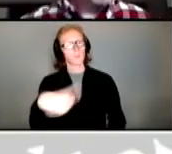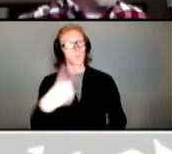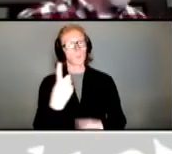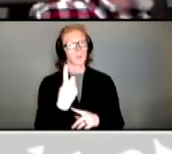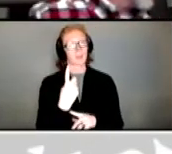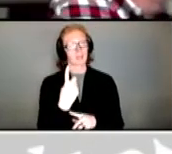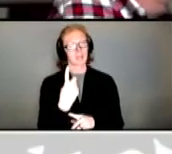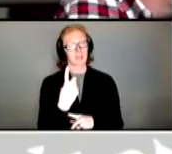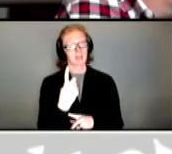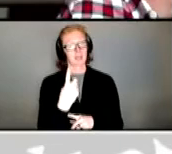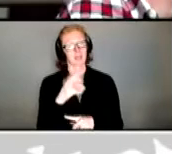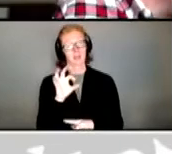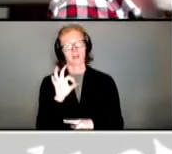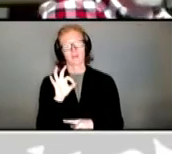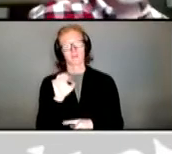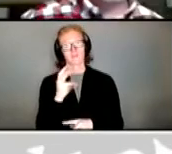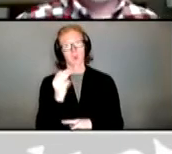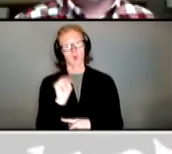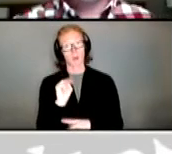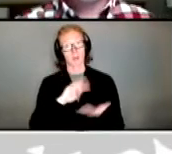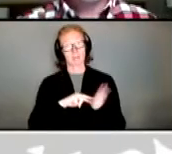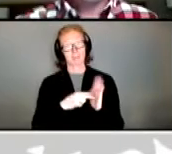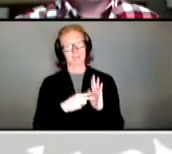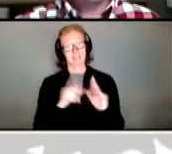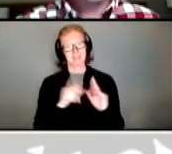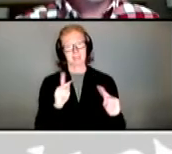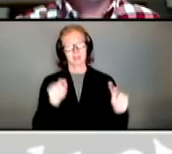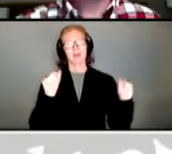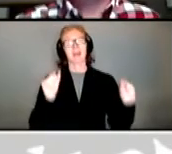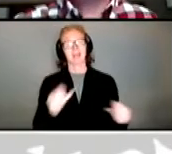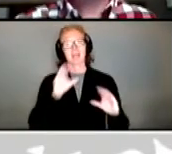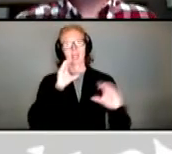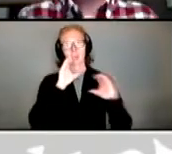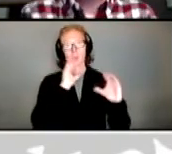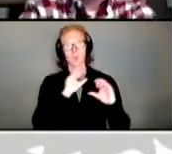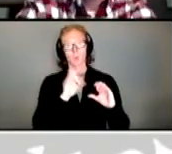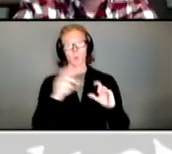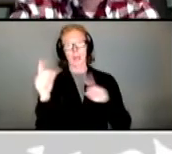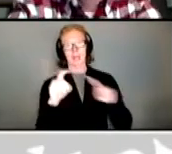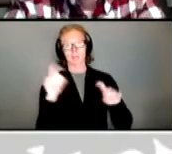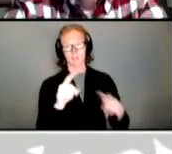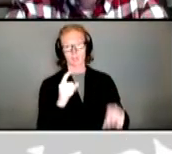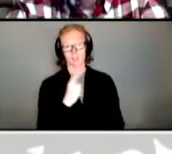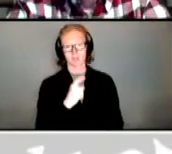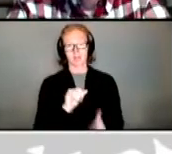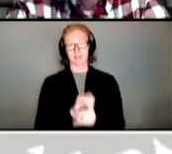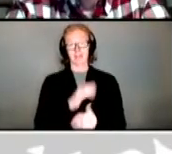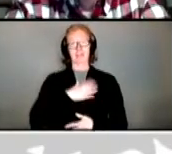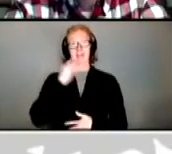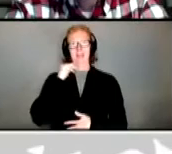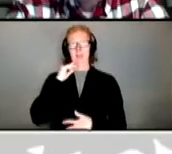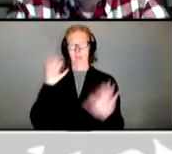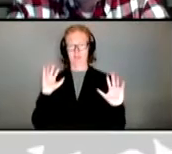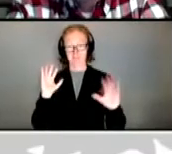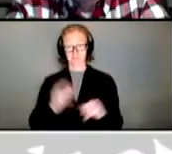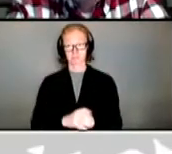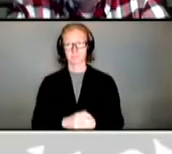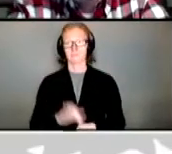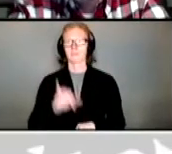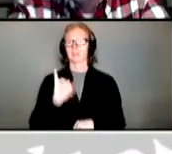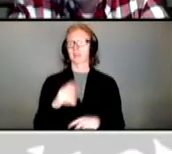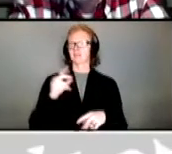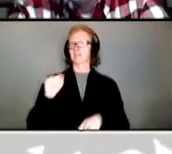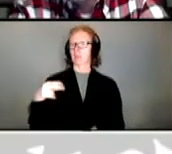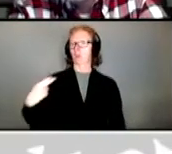and a forum is where people can communicate or ask questions. That's been my experience. So if you call it a